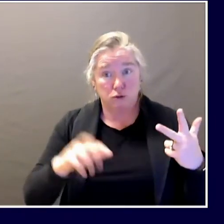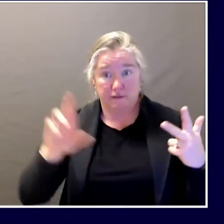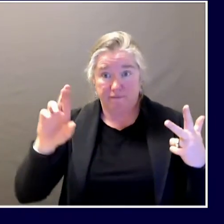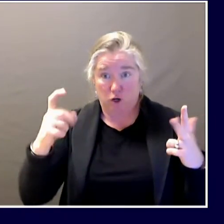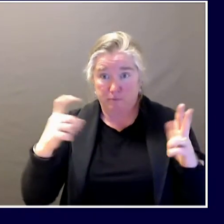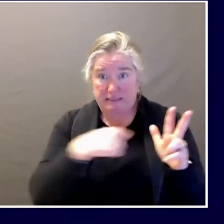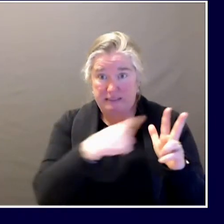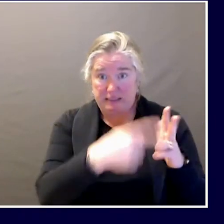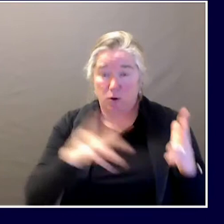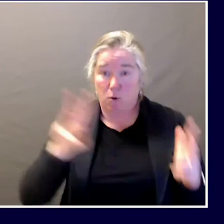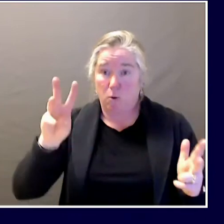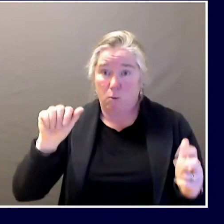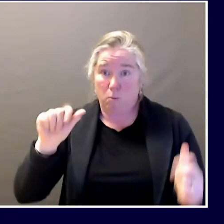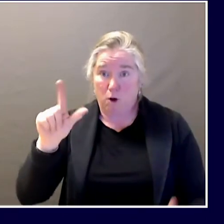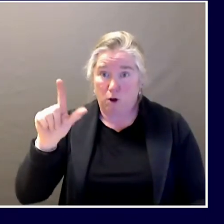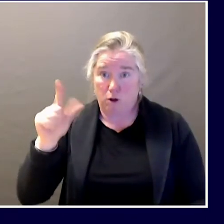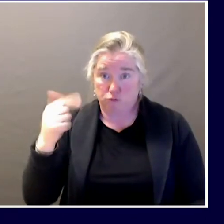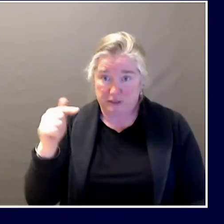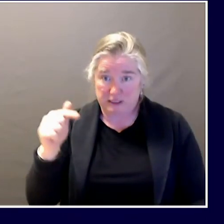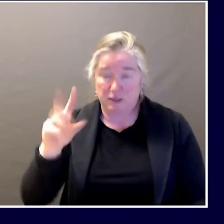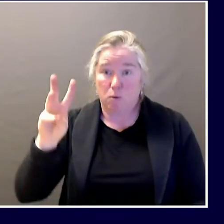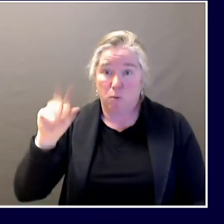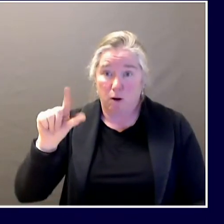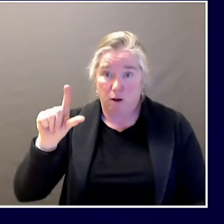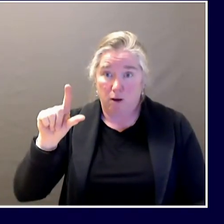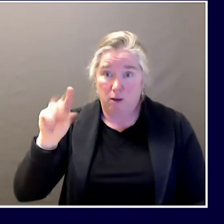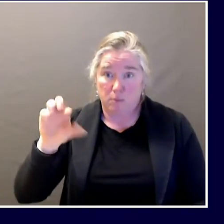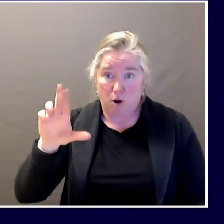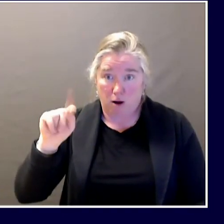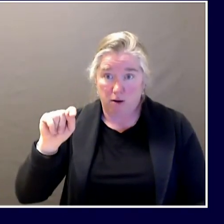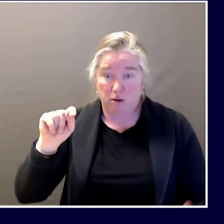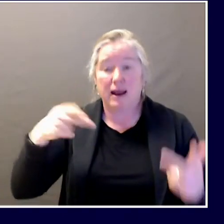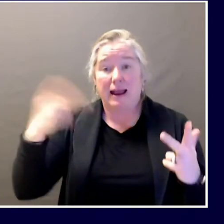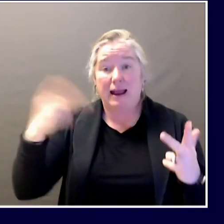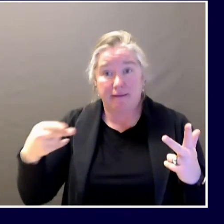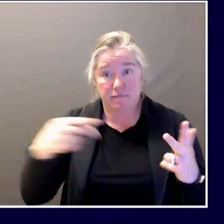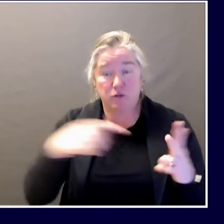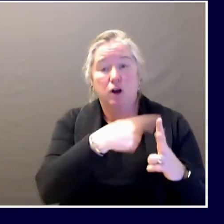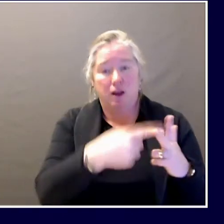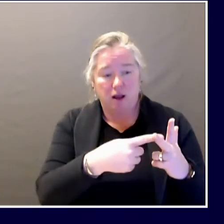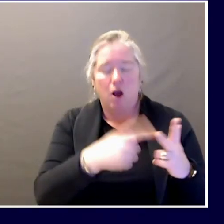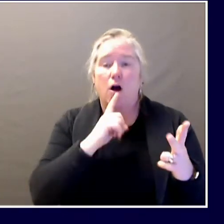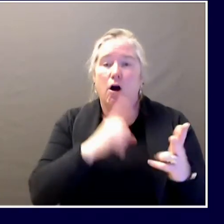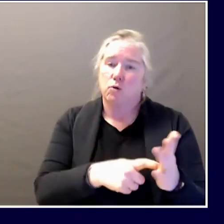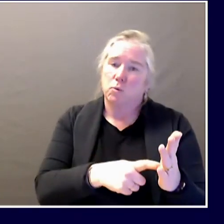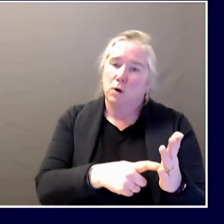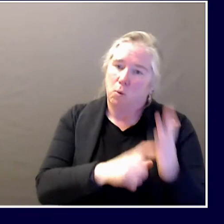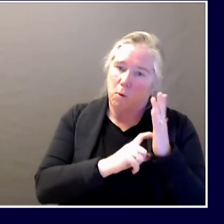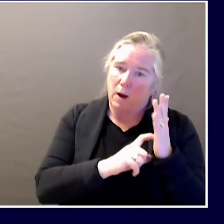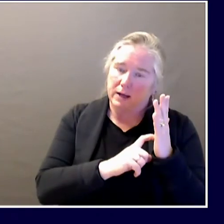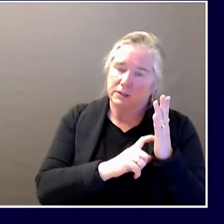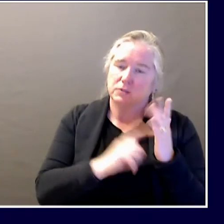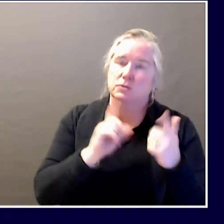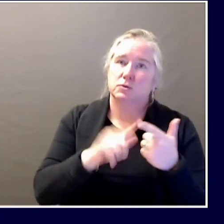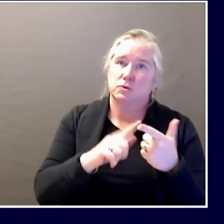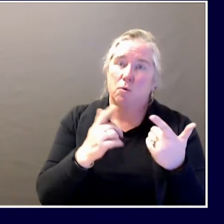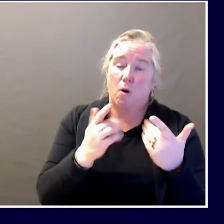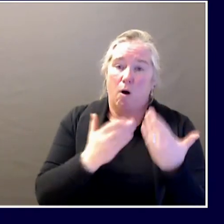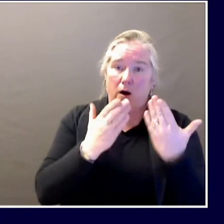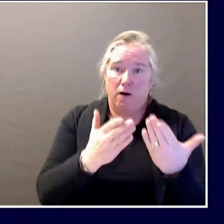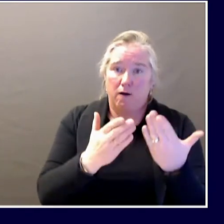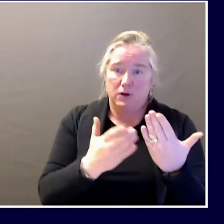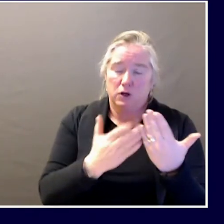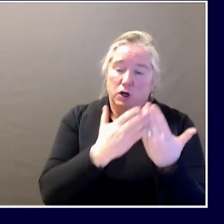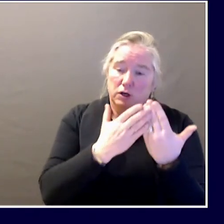mentioned, Walgreens, Walmart, and Hannaford, are required to offer new appointments just to that group. So they're preferentially